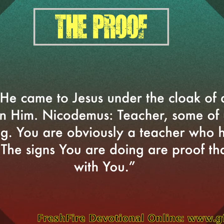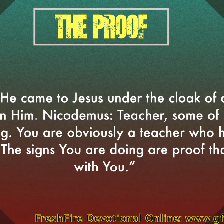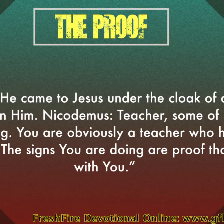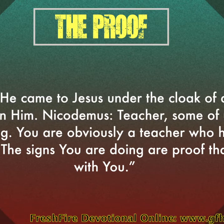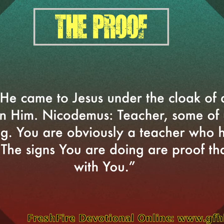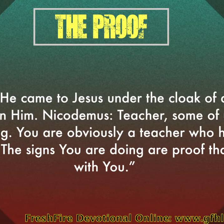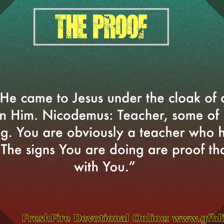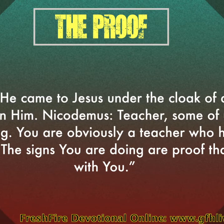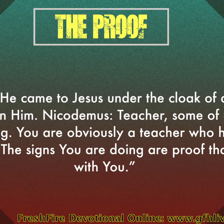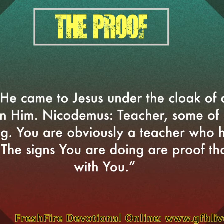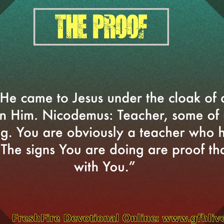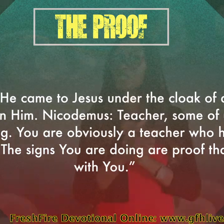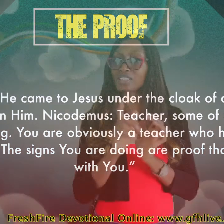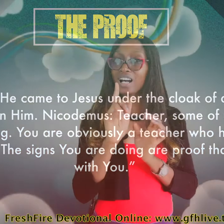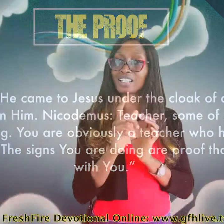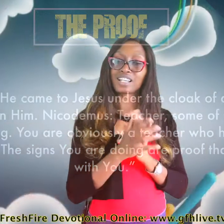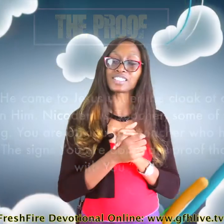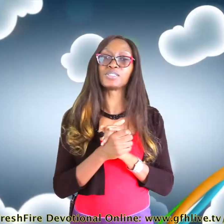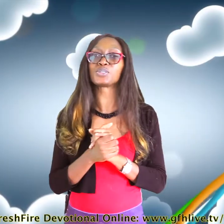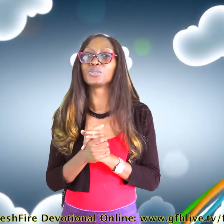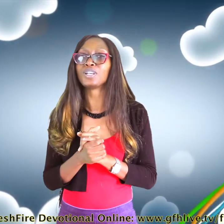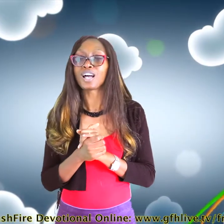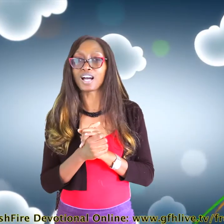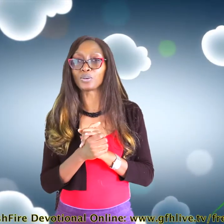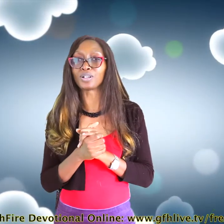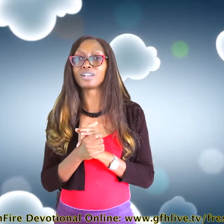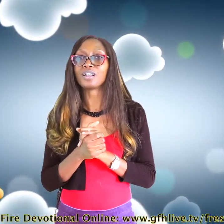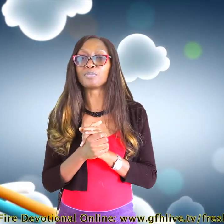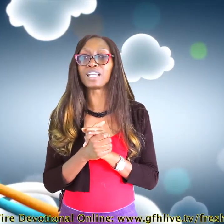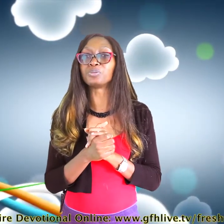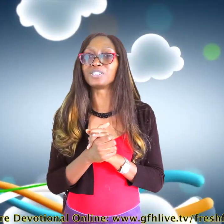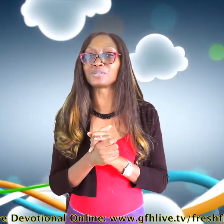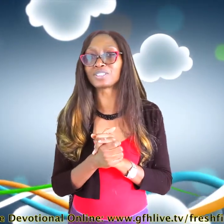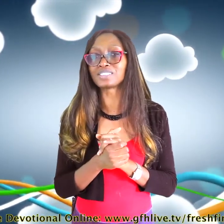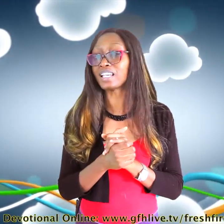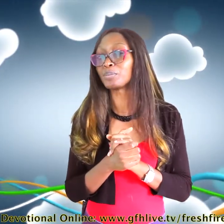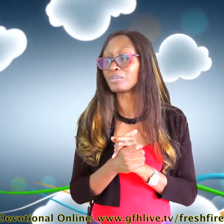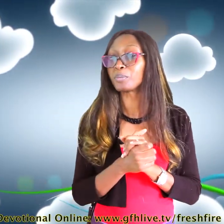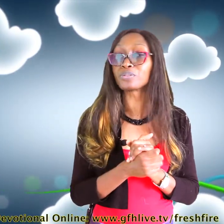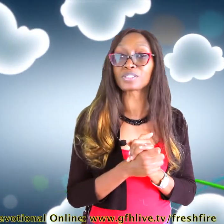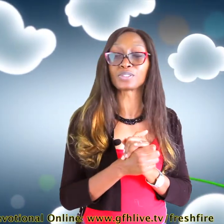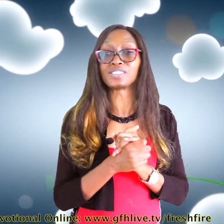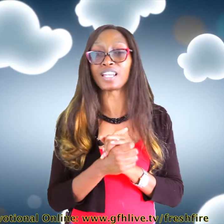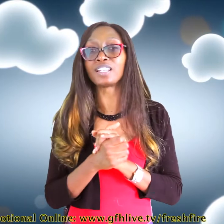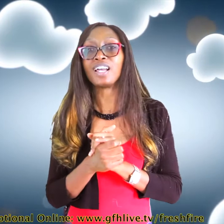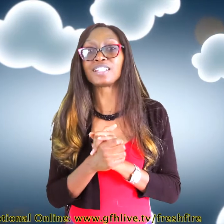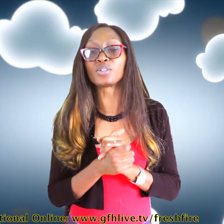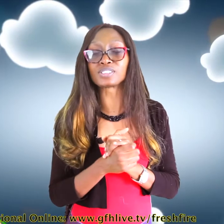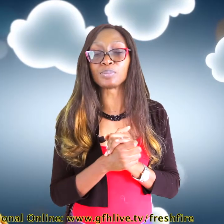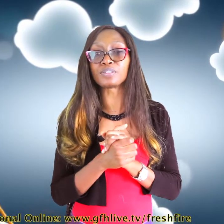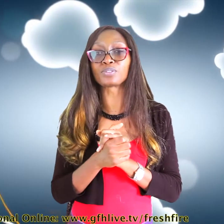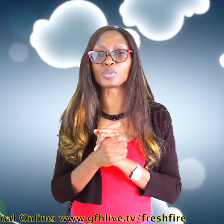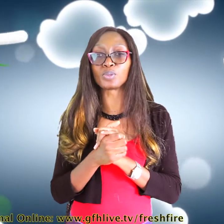is with you." This just gives us a highlight into our main reading for today. But the memory verse for today